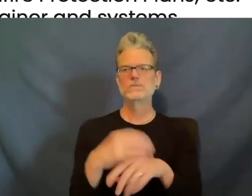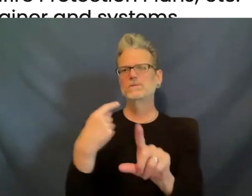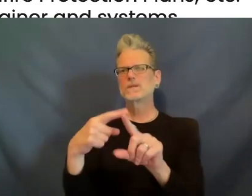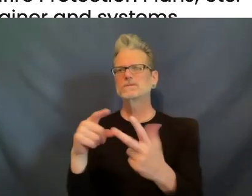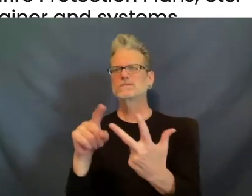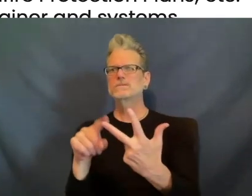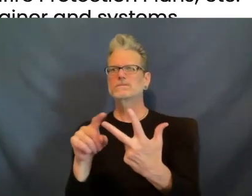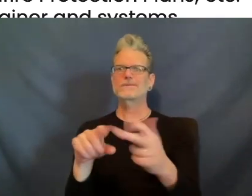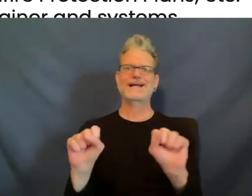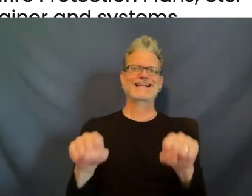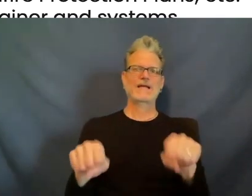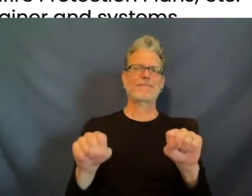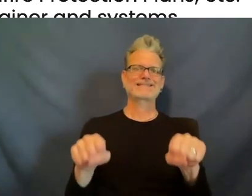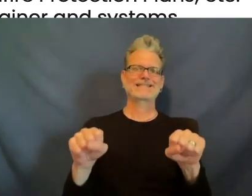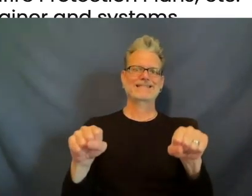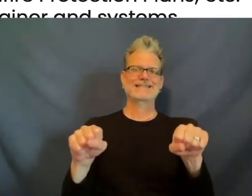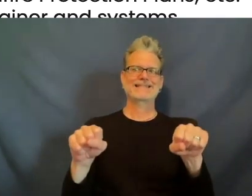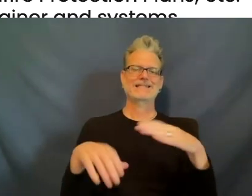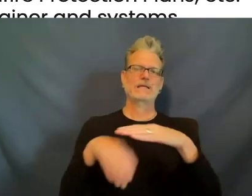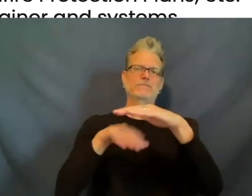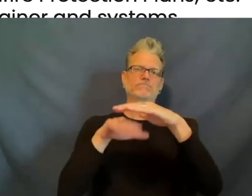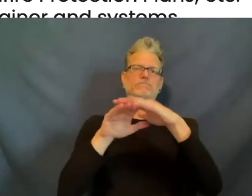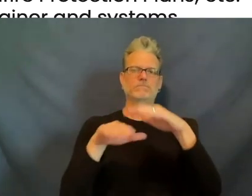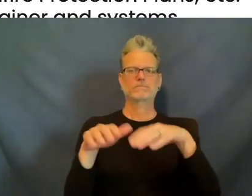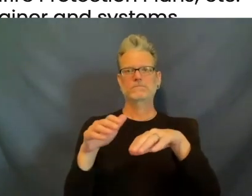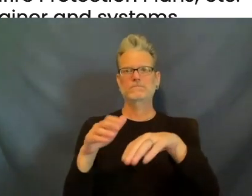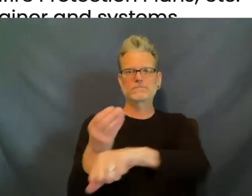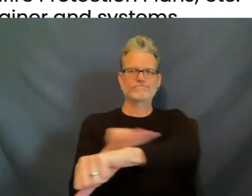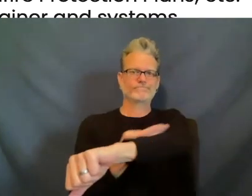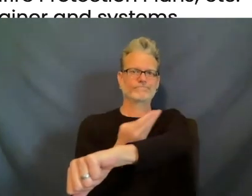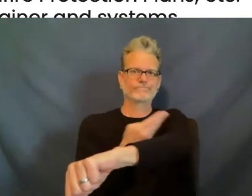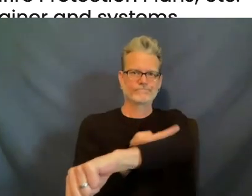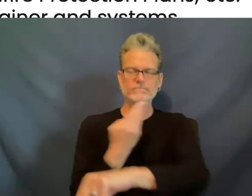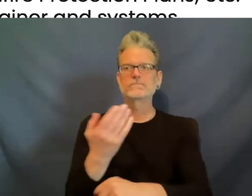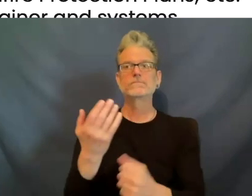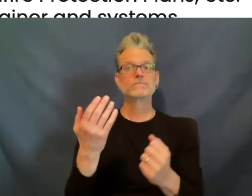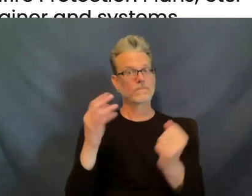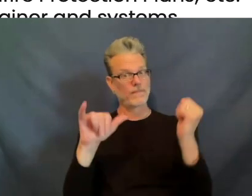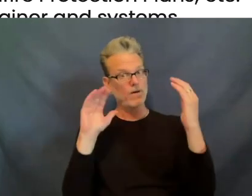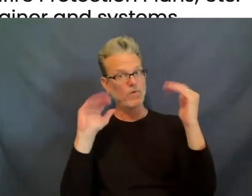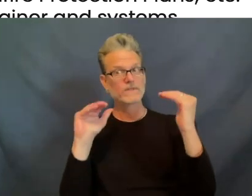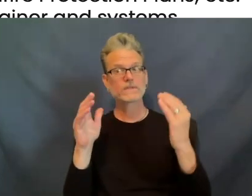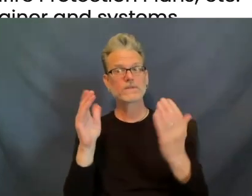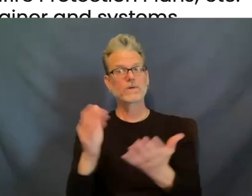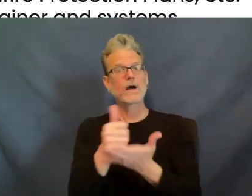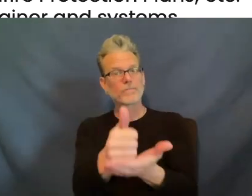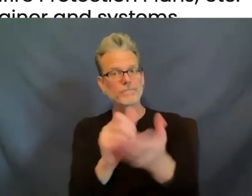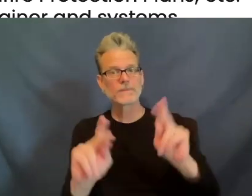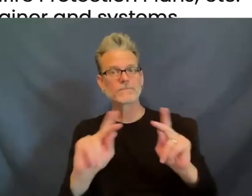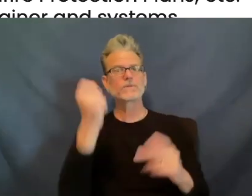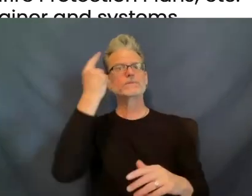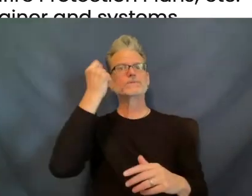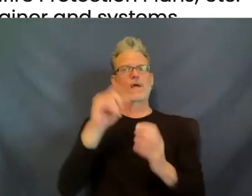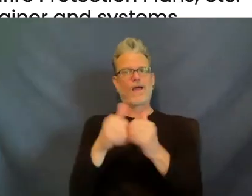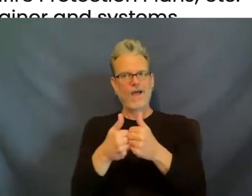and capacity building that really helps to hopefully help people better understand how to